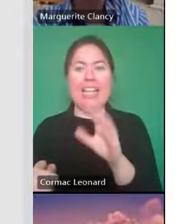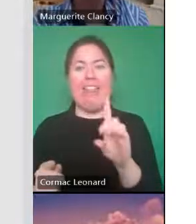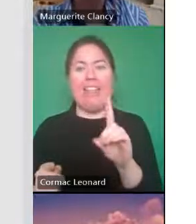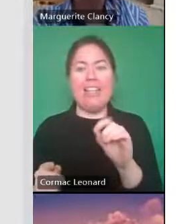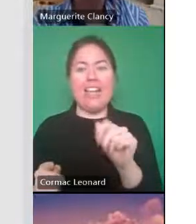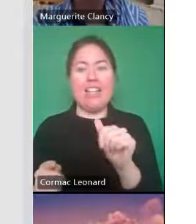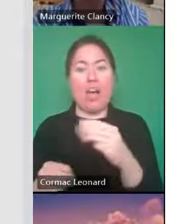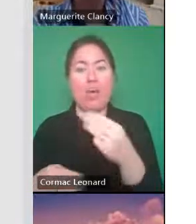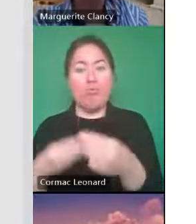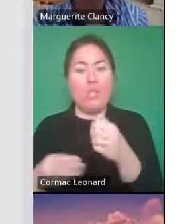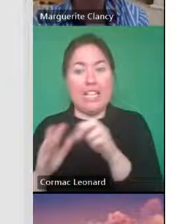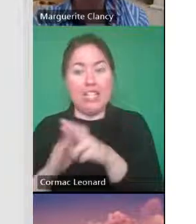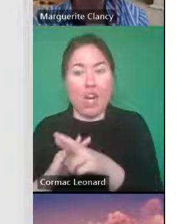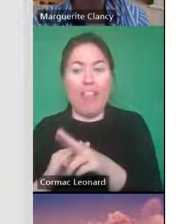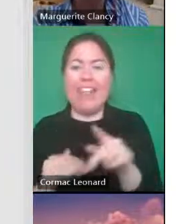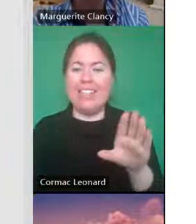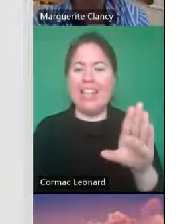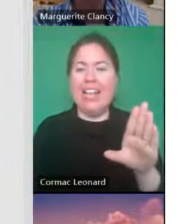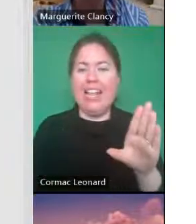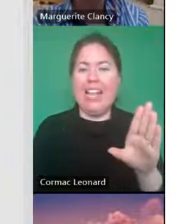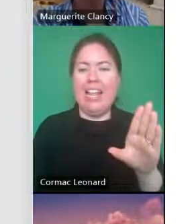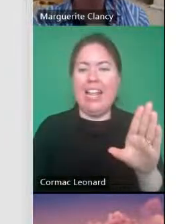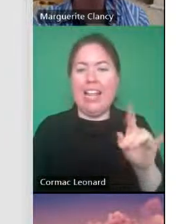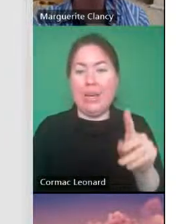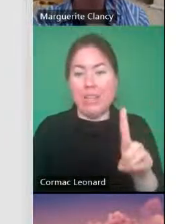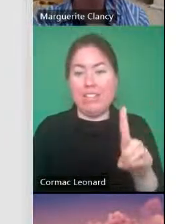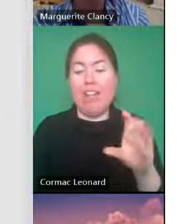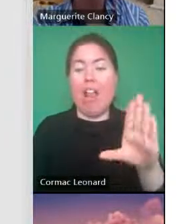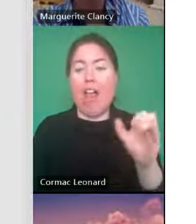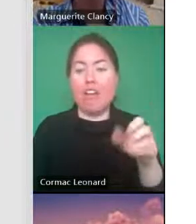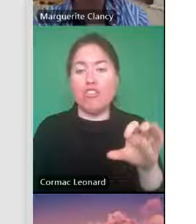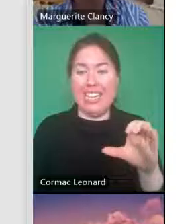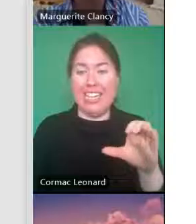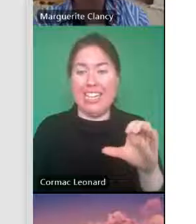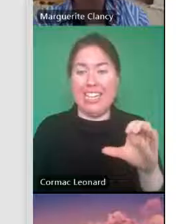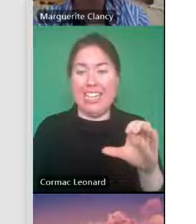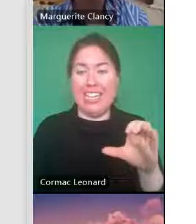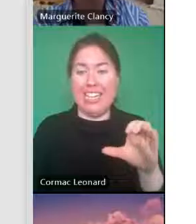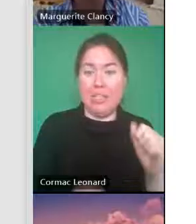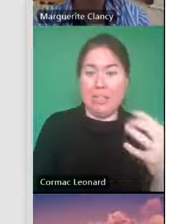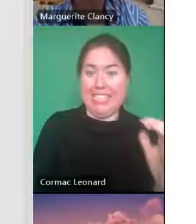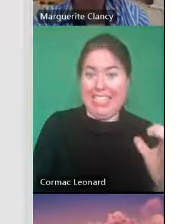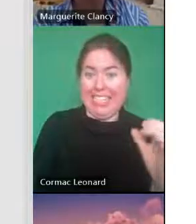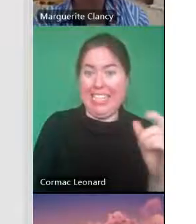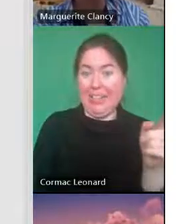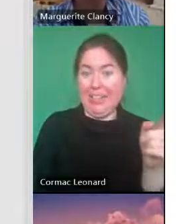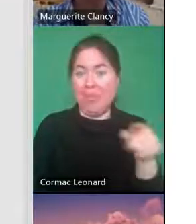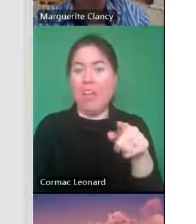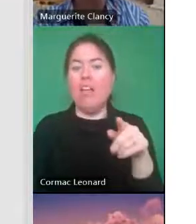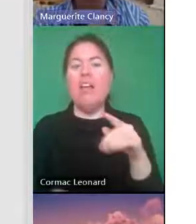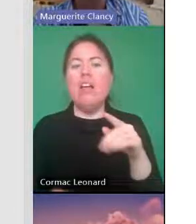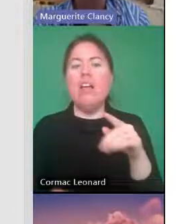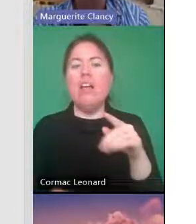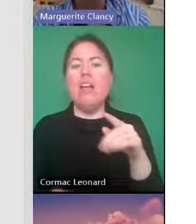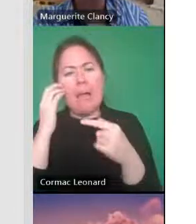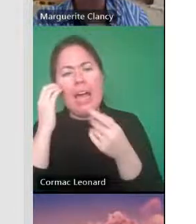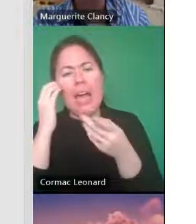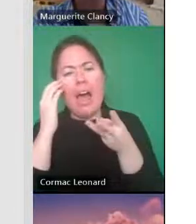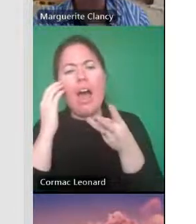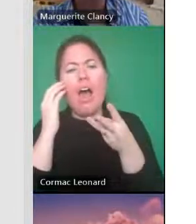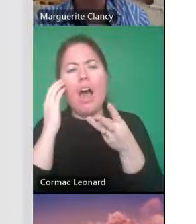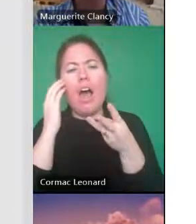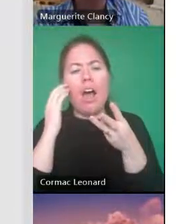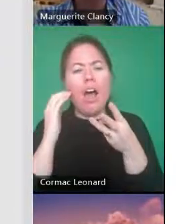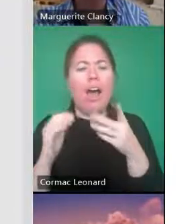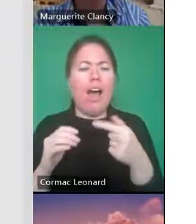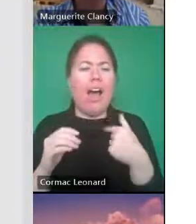C. I will hold on the question around services in terms of the signing of the data sharing agreement, because I think it might add a level of